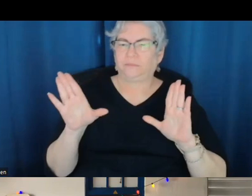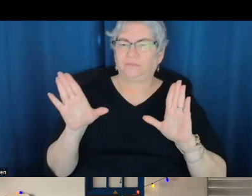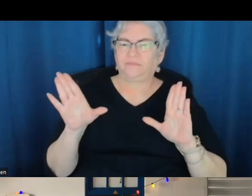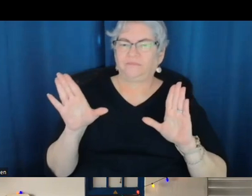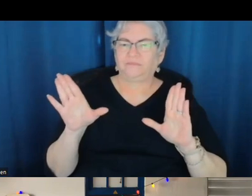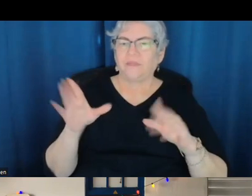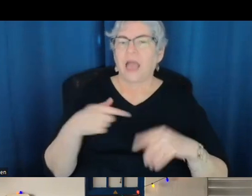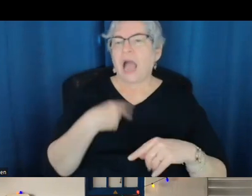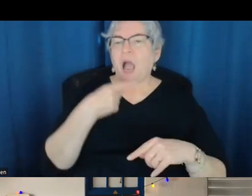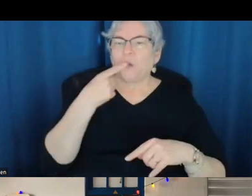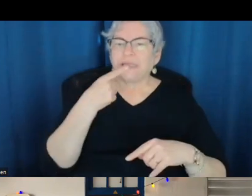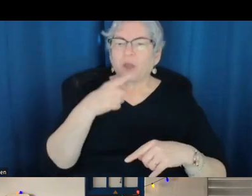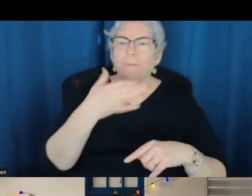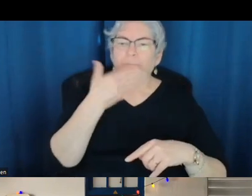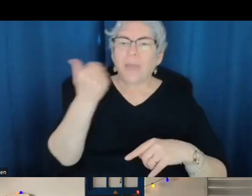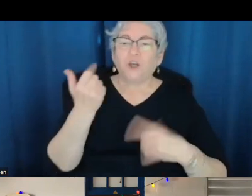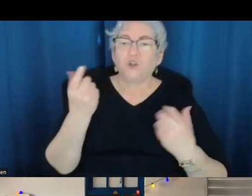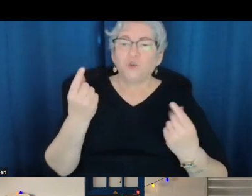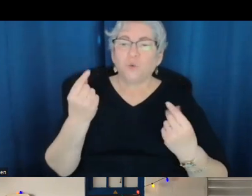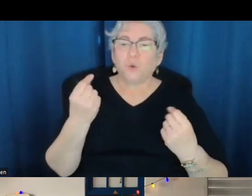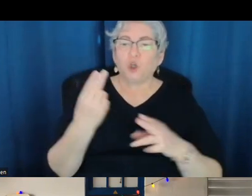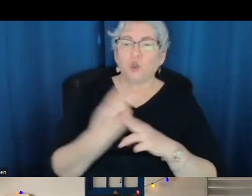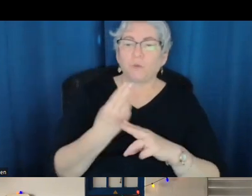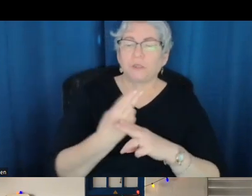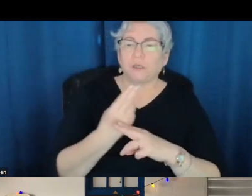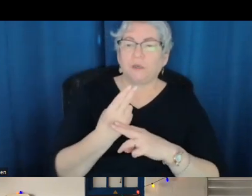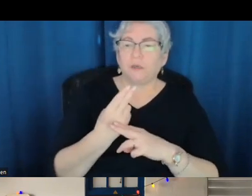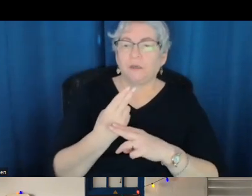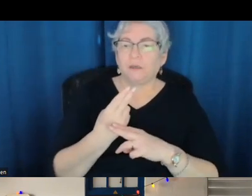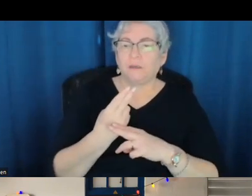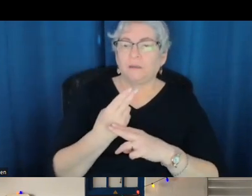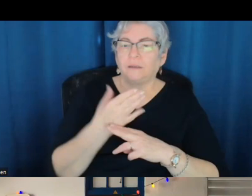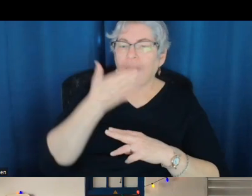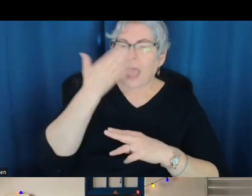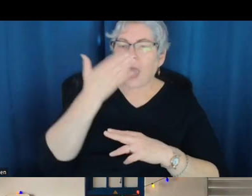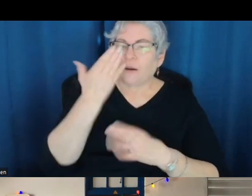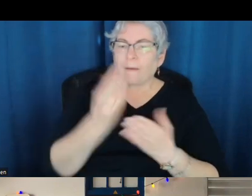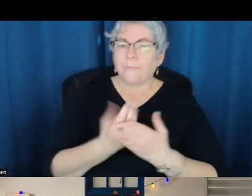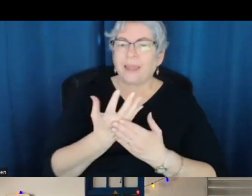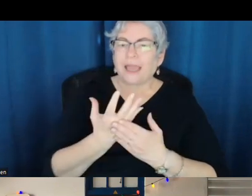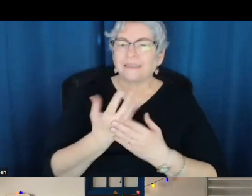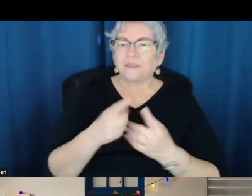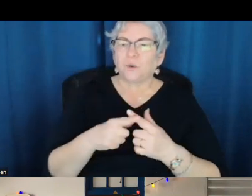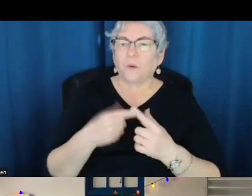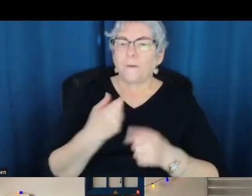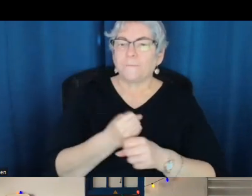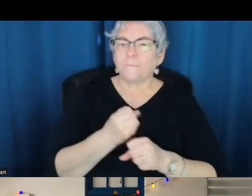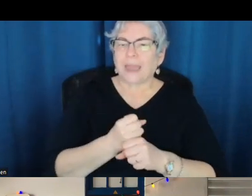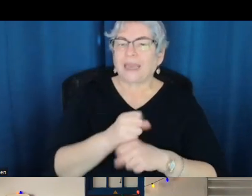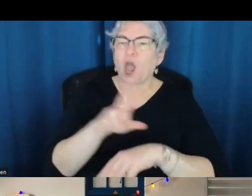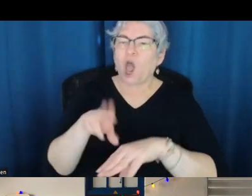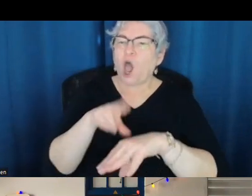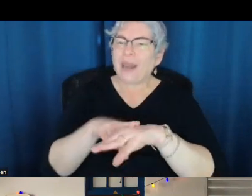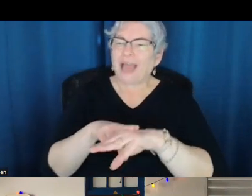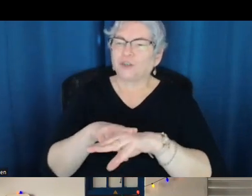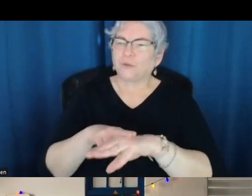I would say you're better off using these aromatic plants to create some sort of all natural spray for yourself